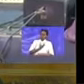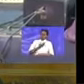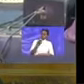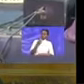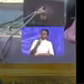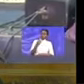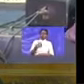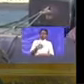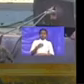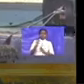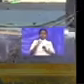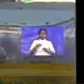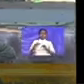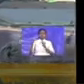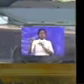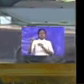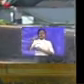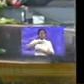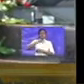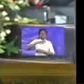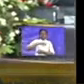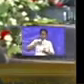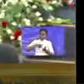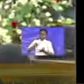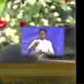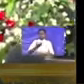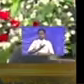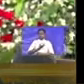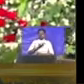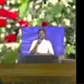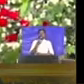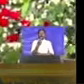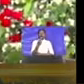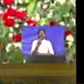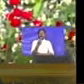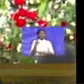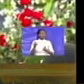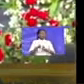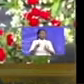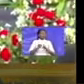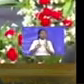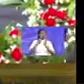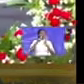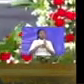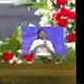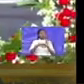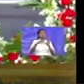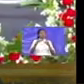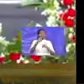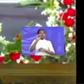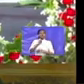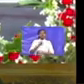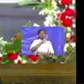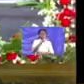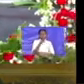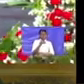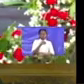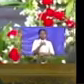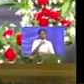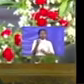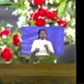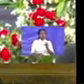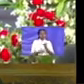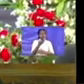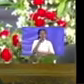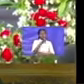these supermarkets, buy that sugar. I'll be in South Africa to launch this sometime in January. I'll be in Botswana to